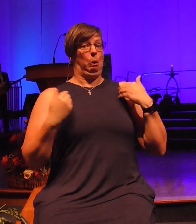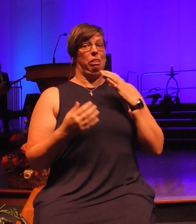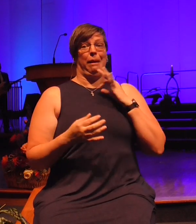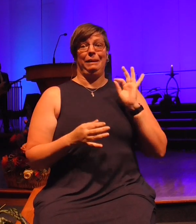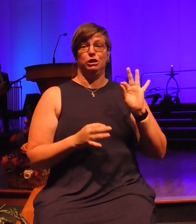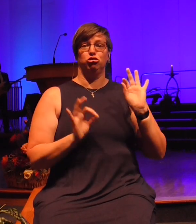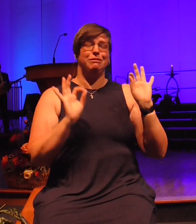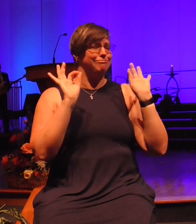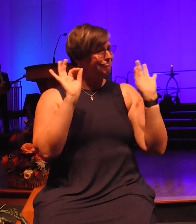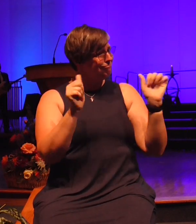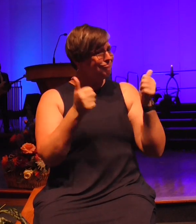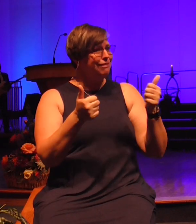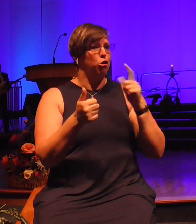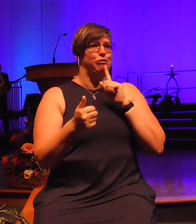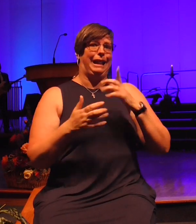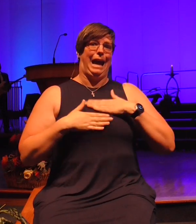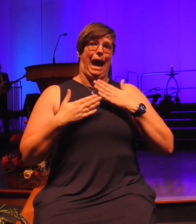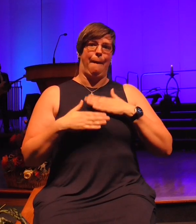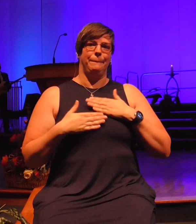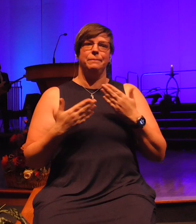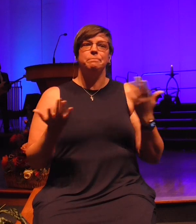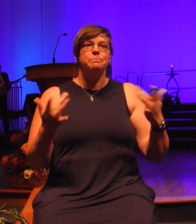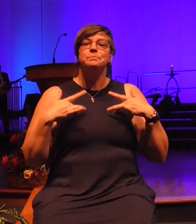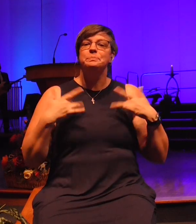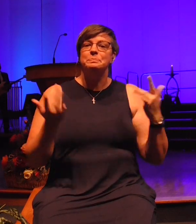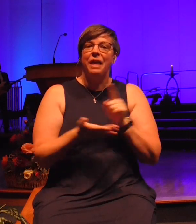I'm really happy about that. Here's what's coming up.